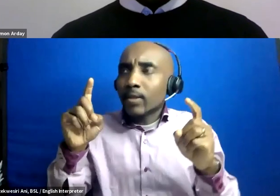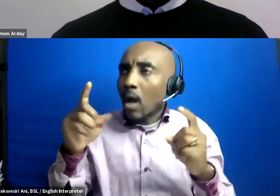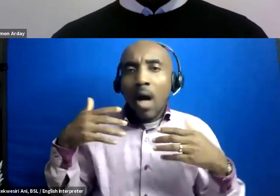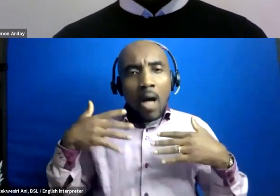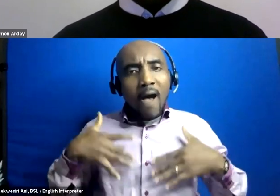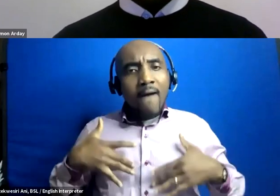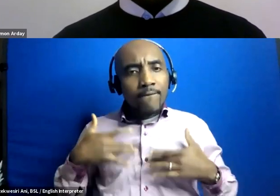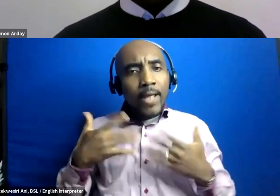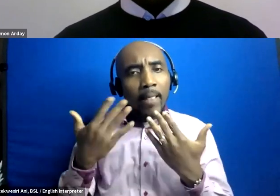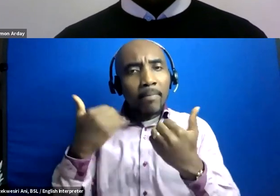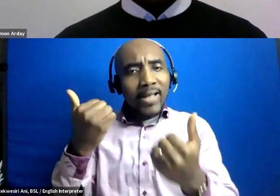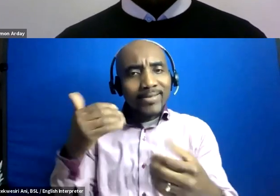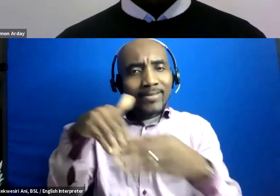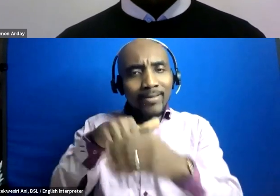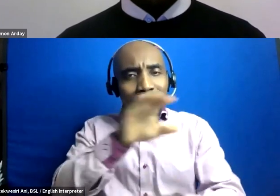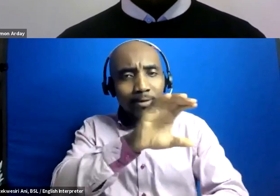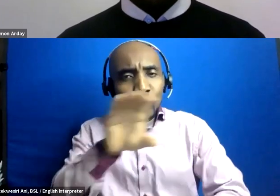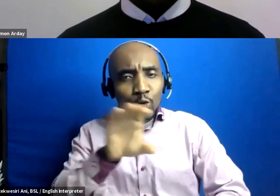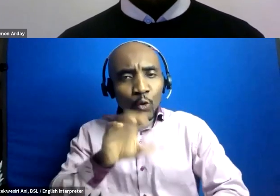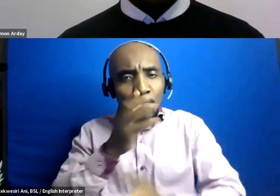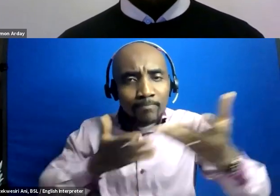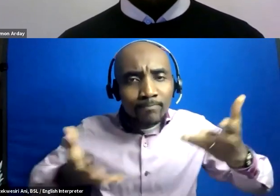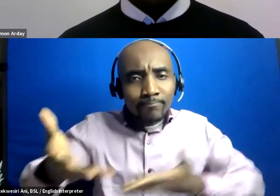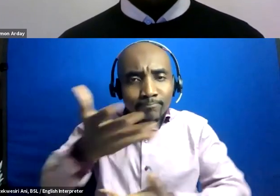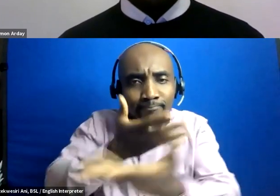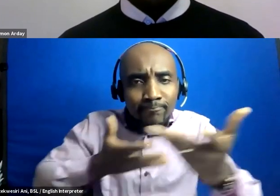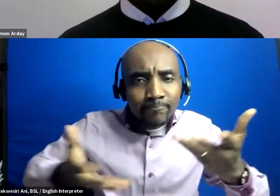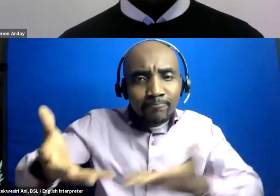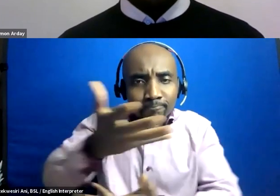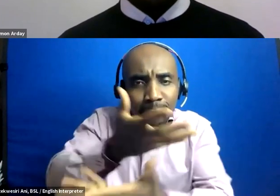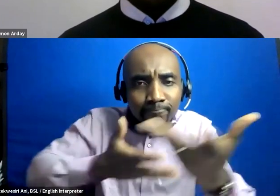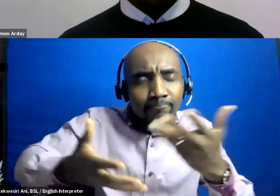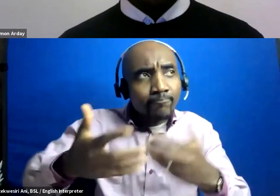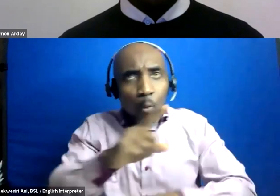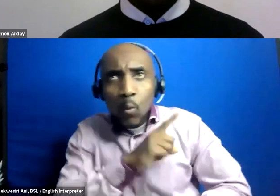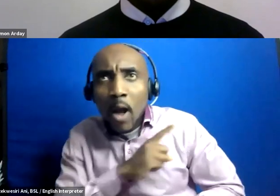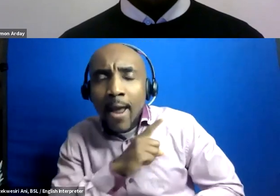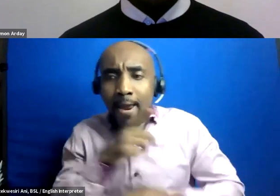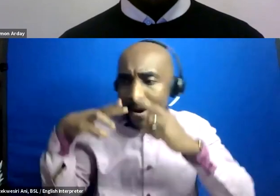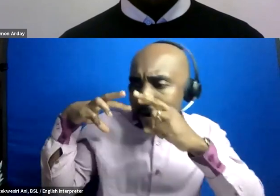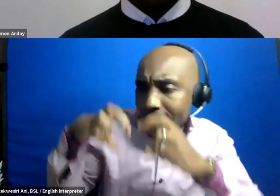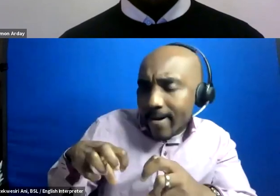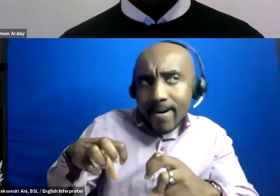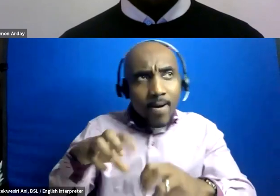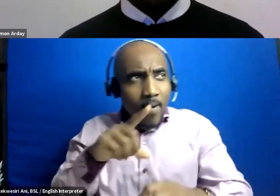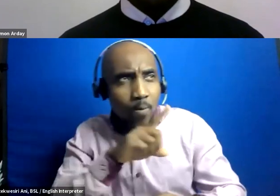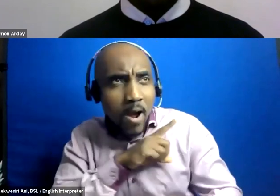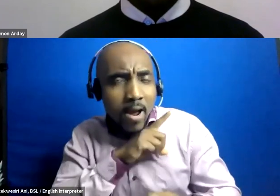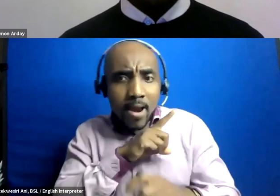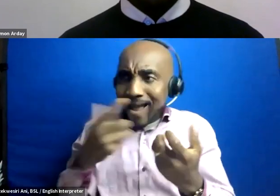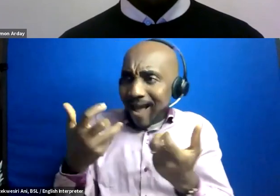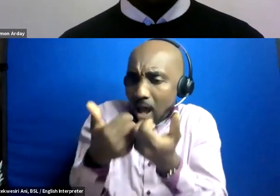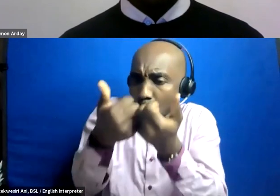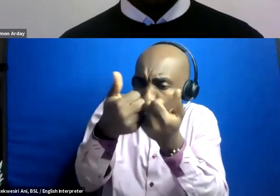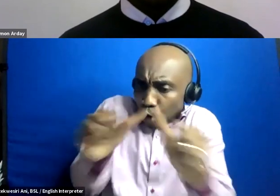this platform where we can collectively discuss and reason and try and find some way